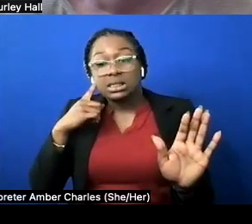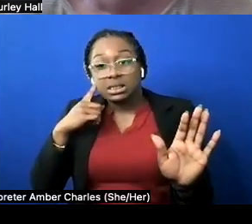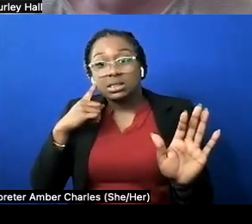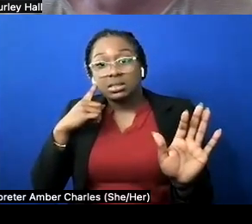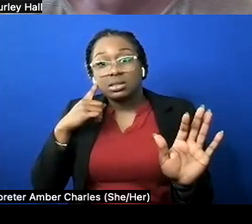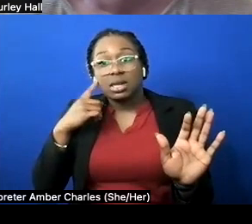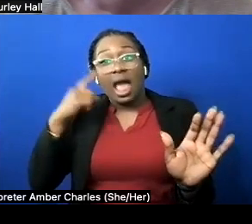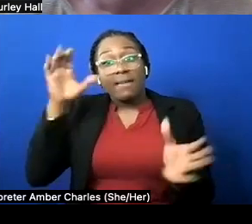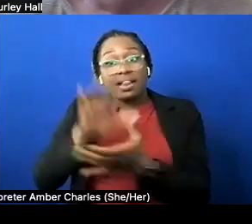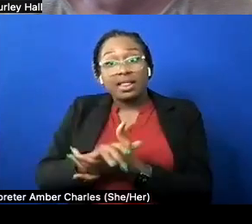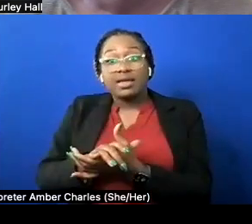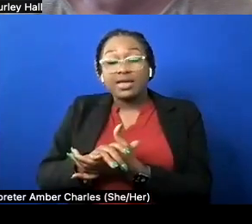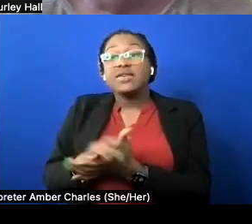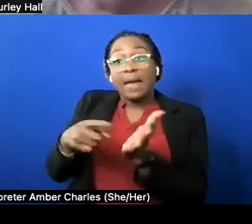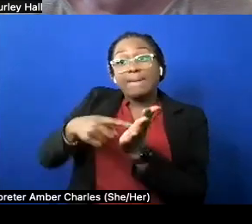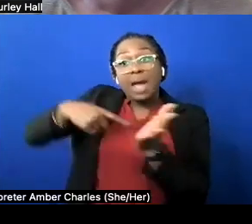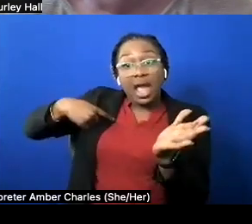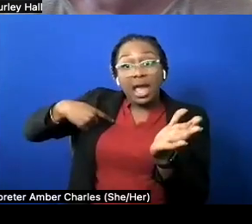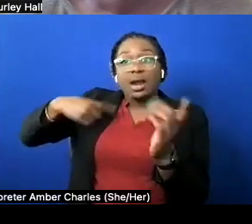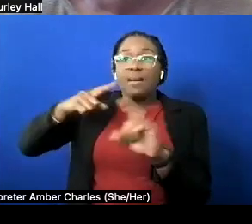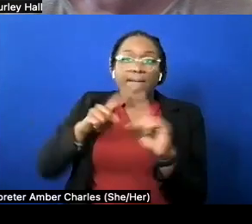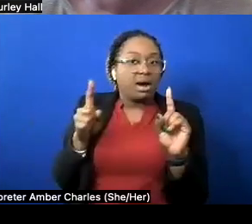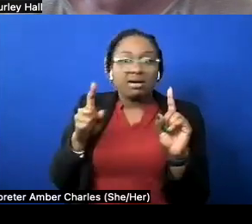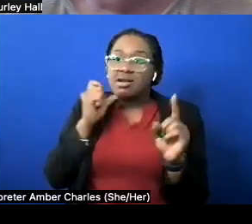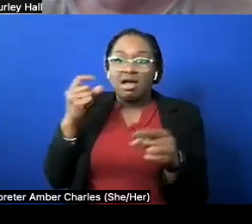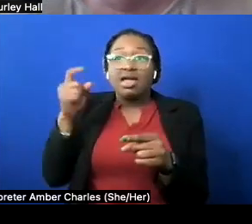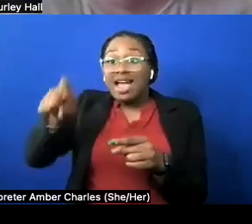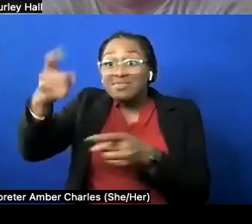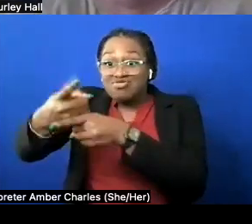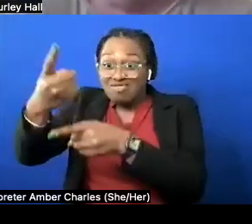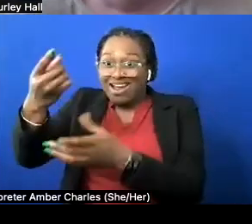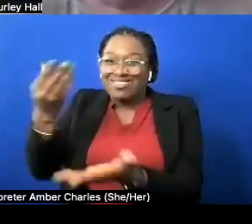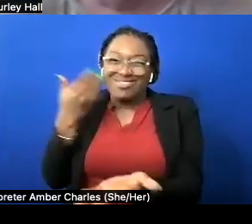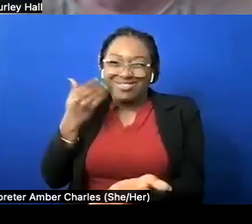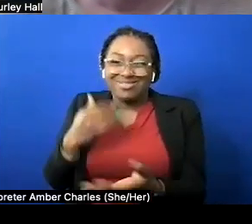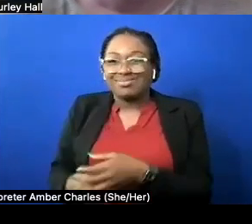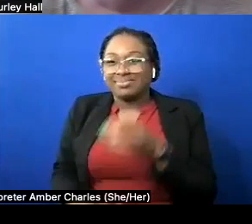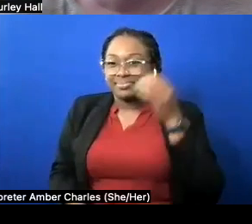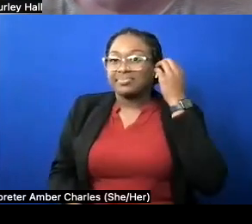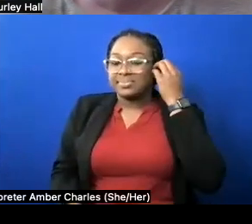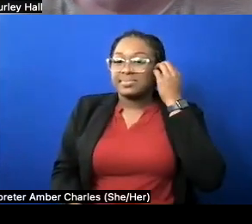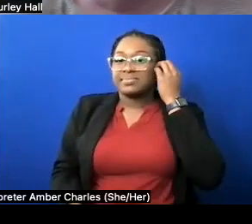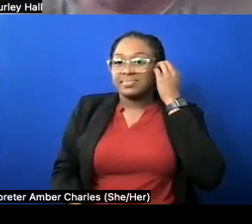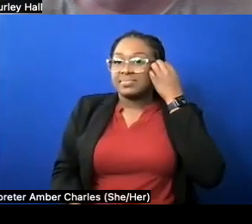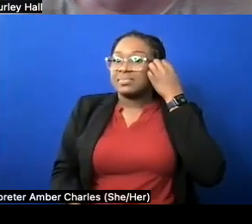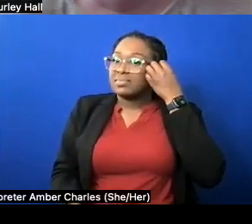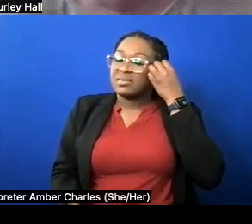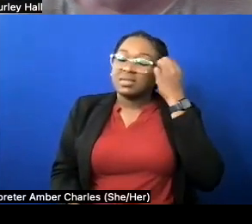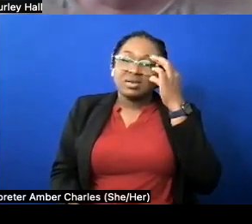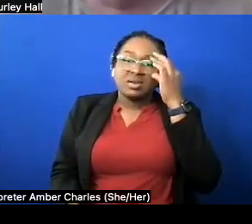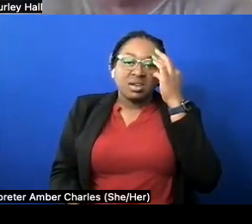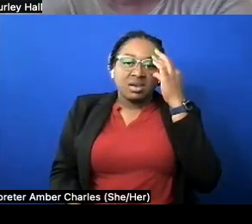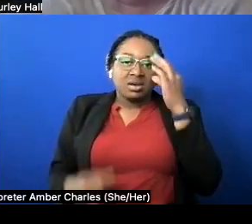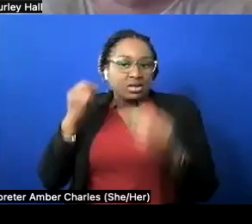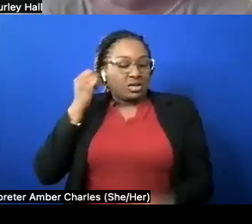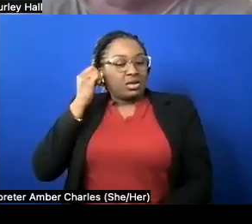I believe in being paid, but it has to be right. It has to be right. And so absolutely there are times where